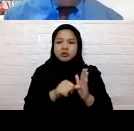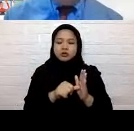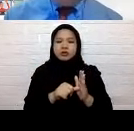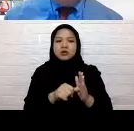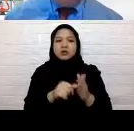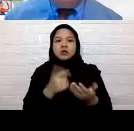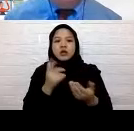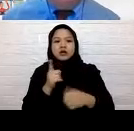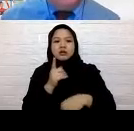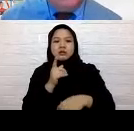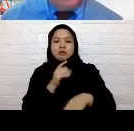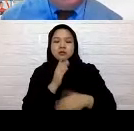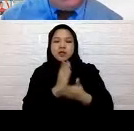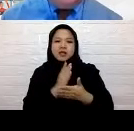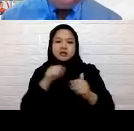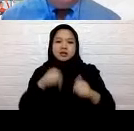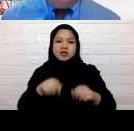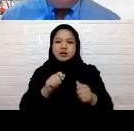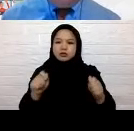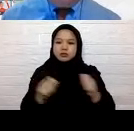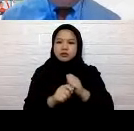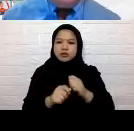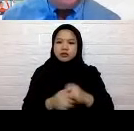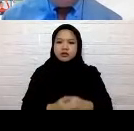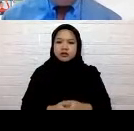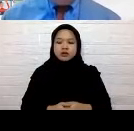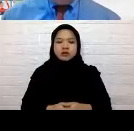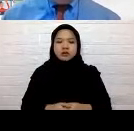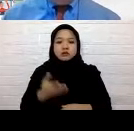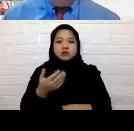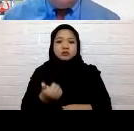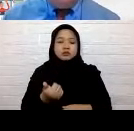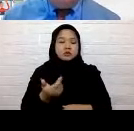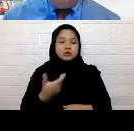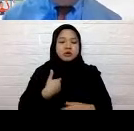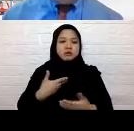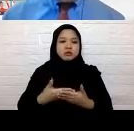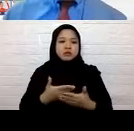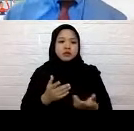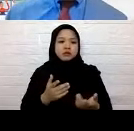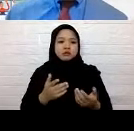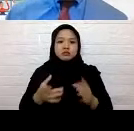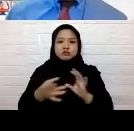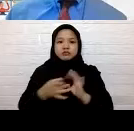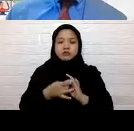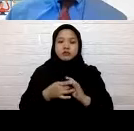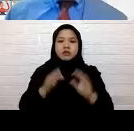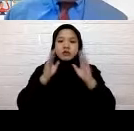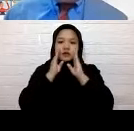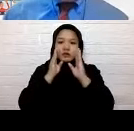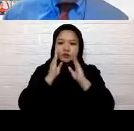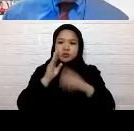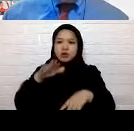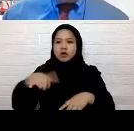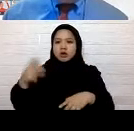get a Facebook friend request from a child or a parent that raises issues of what